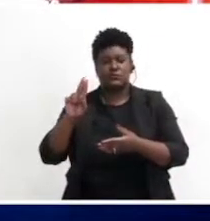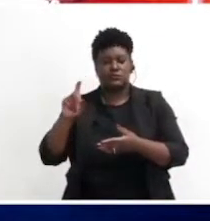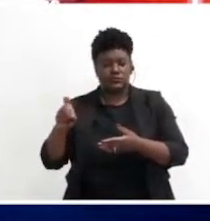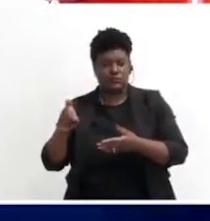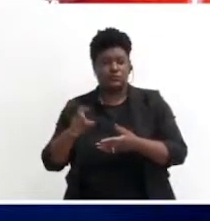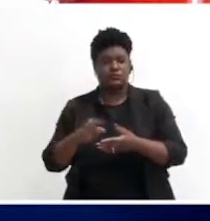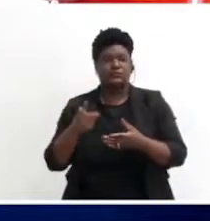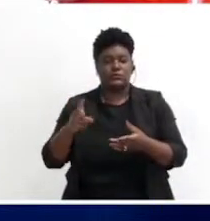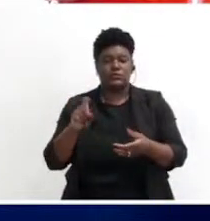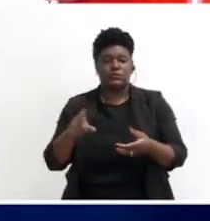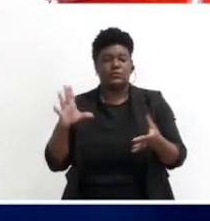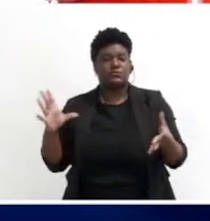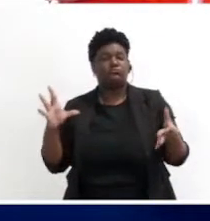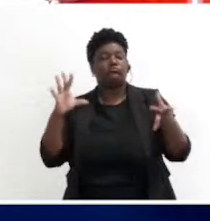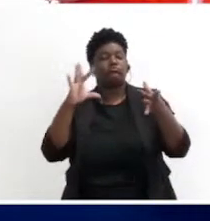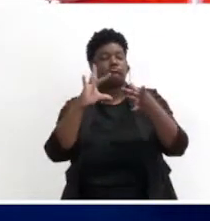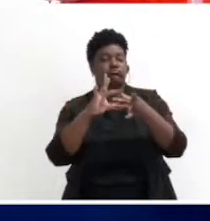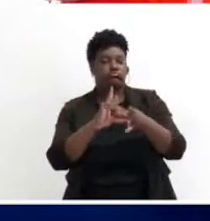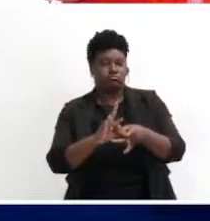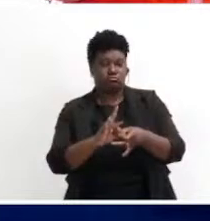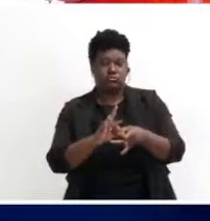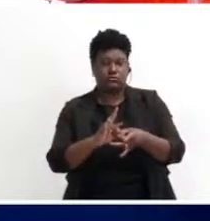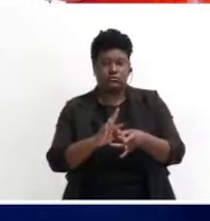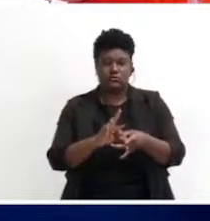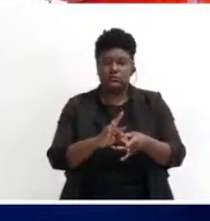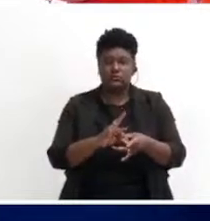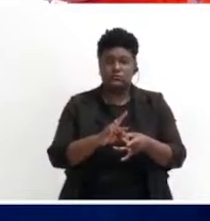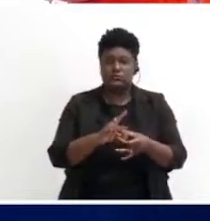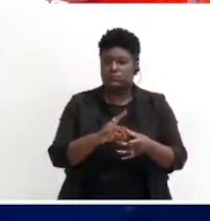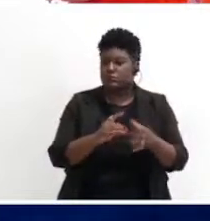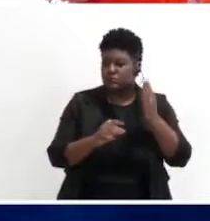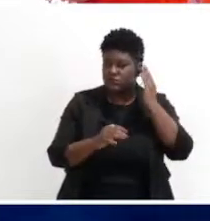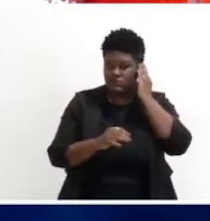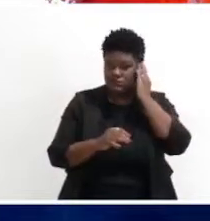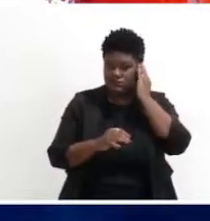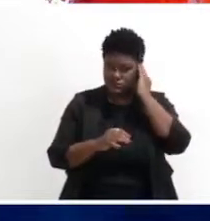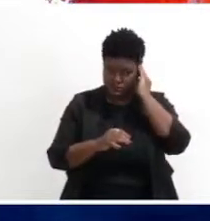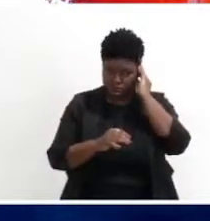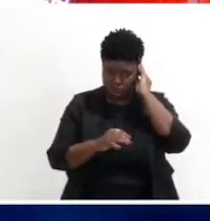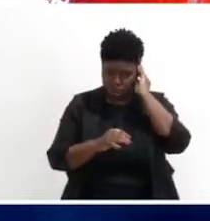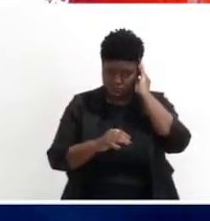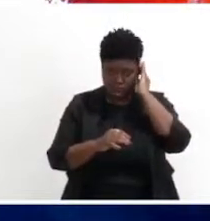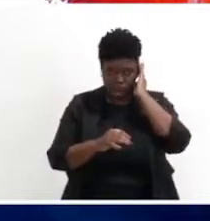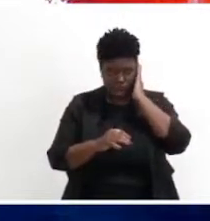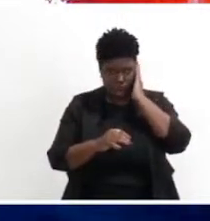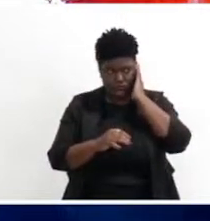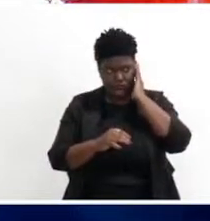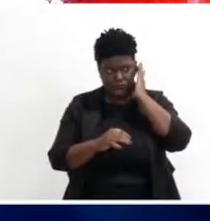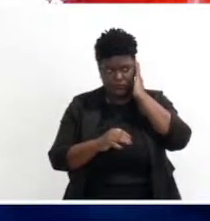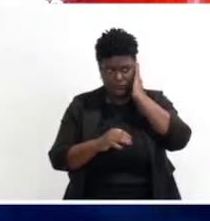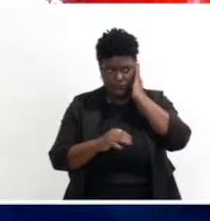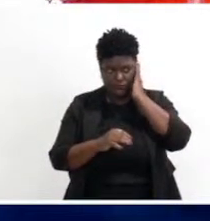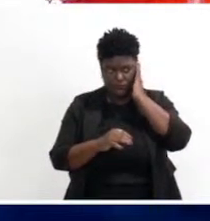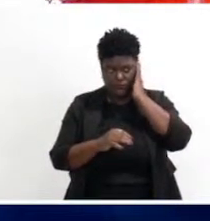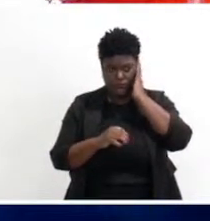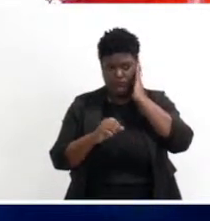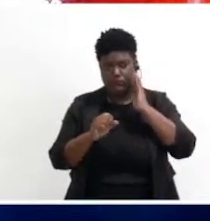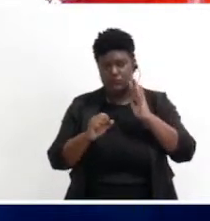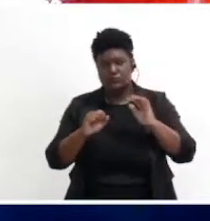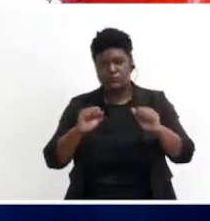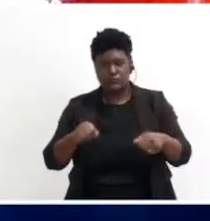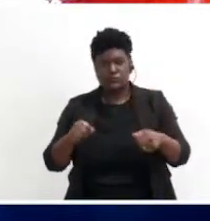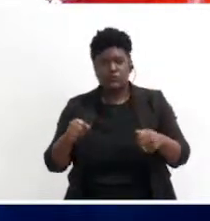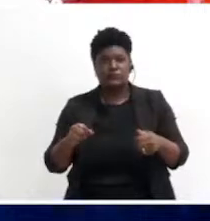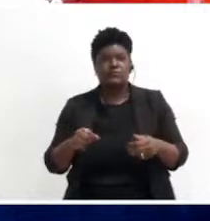essentially removes oxides from the materials. You place the chip, you